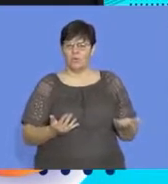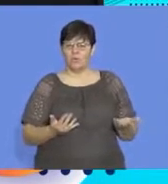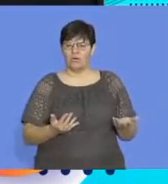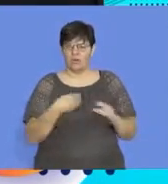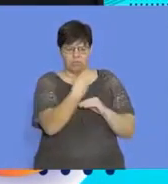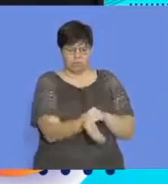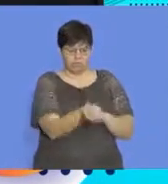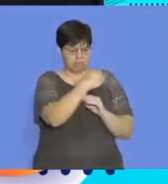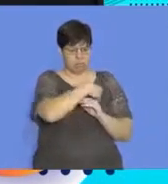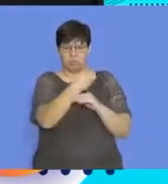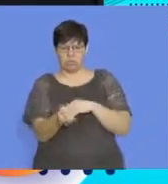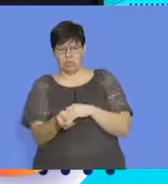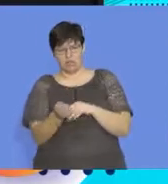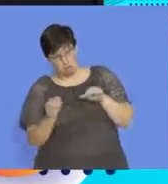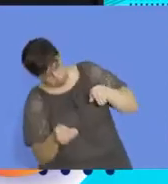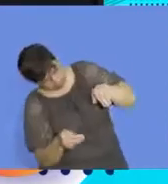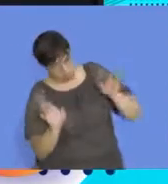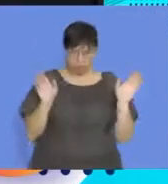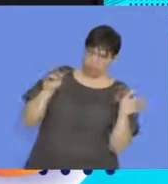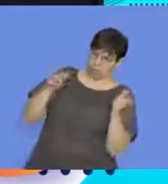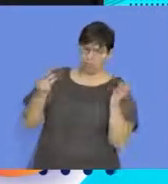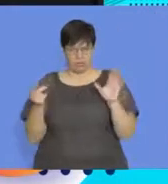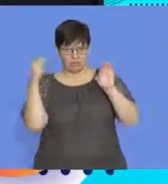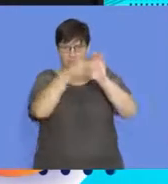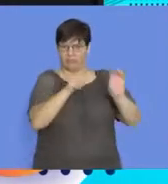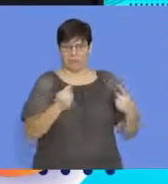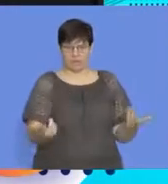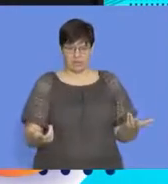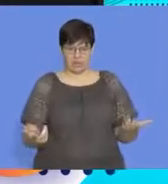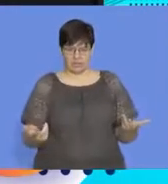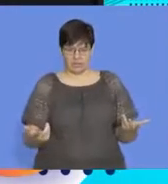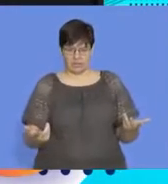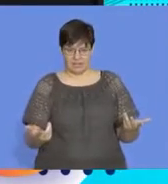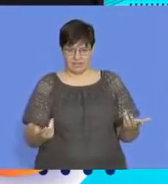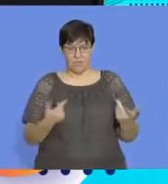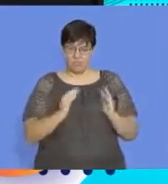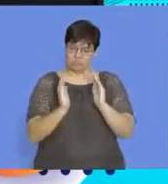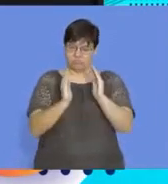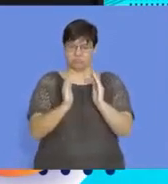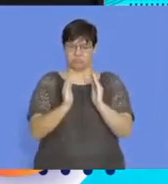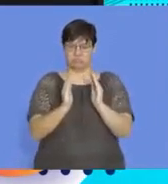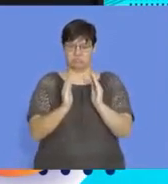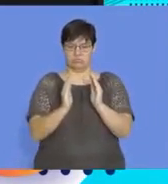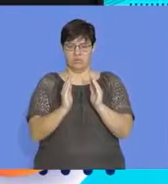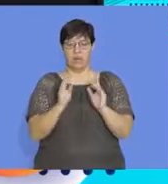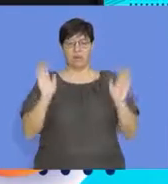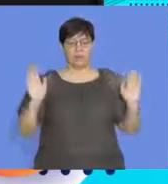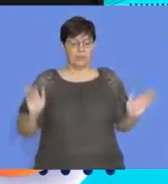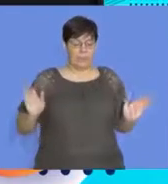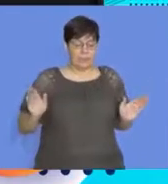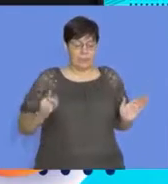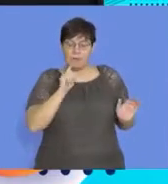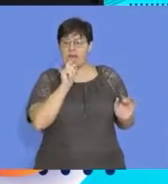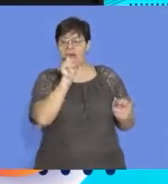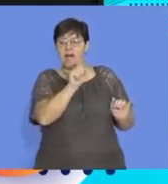and the bird would never be able to get to it. So you want a flower that's strong. It's usually upright. So as you can